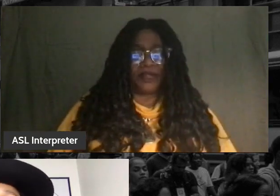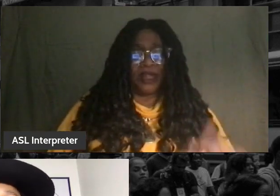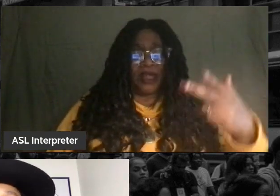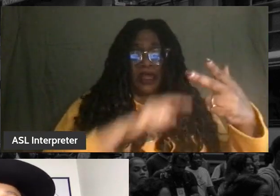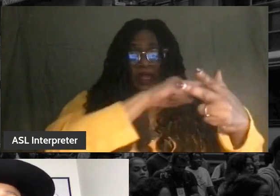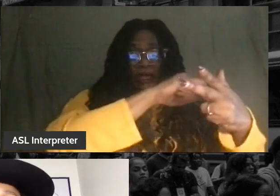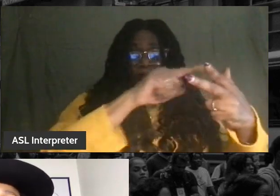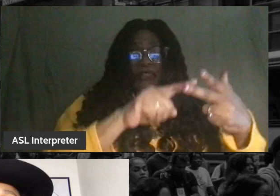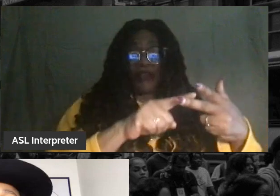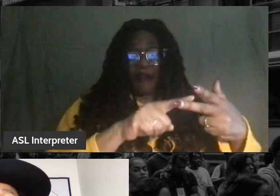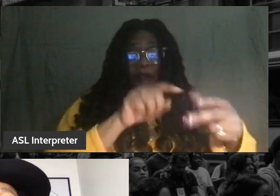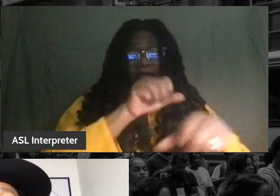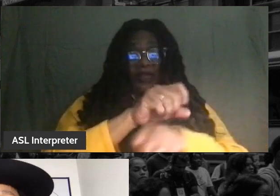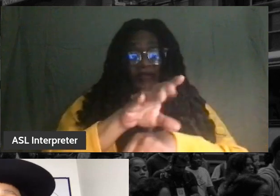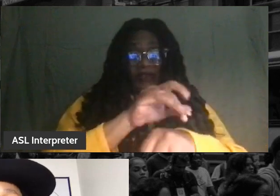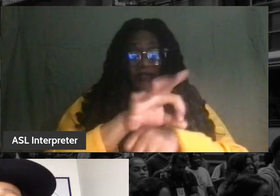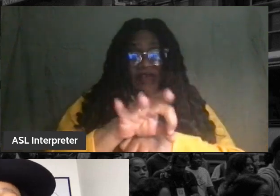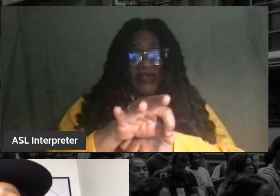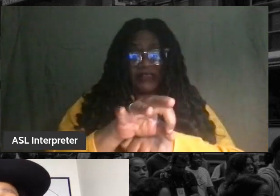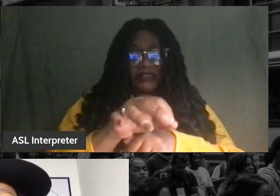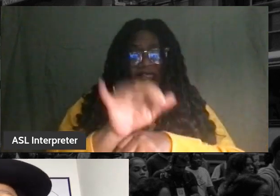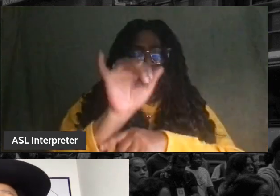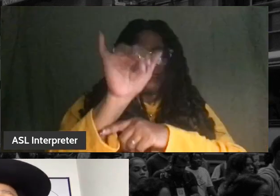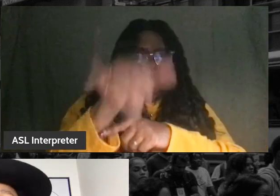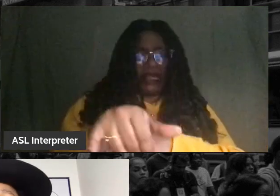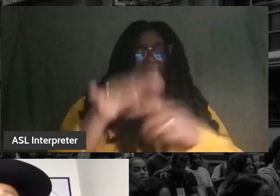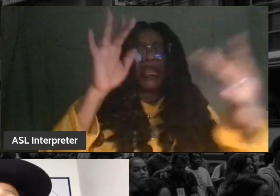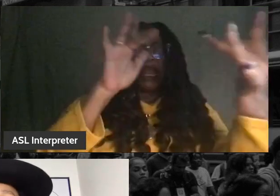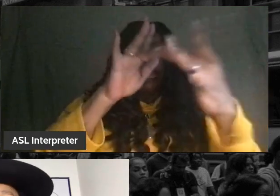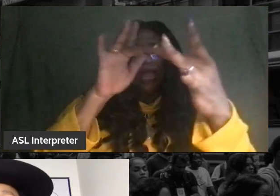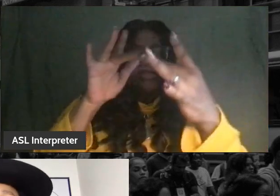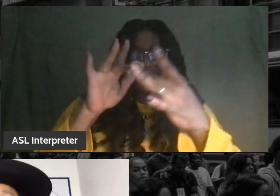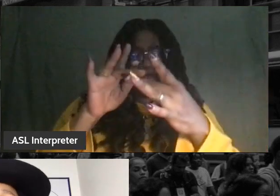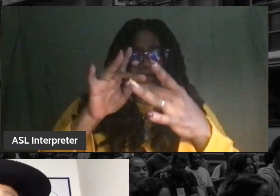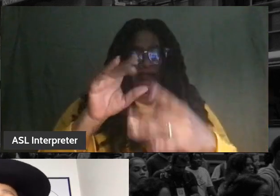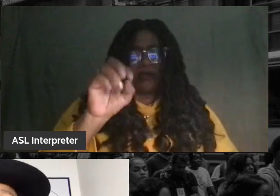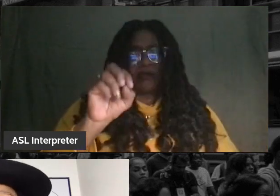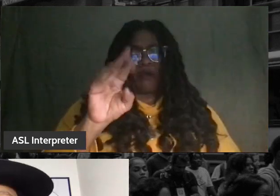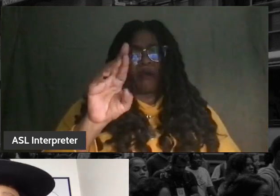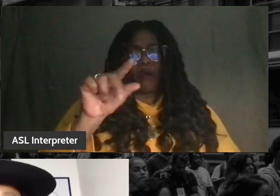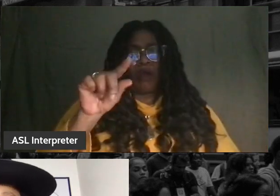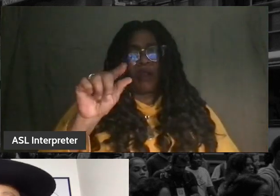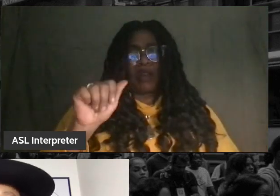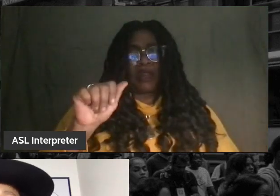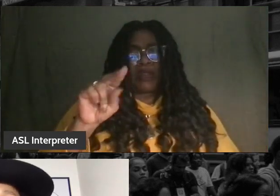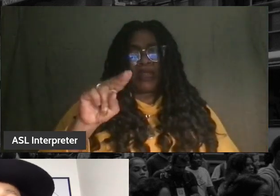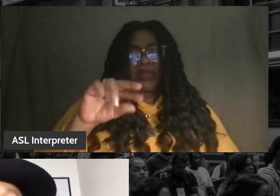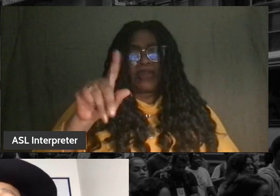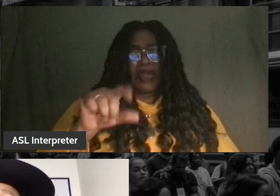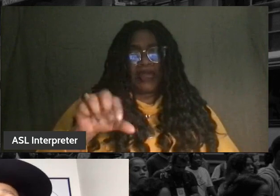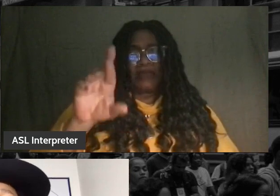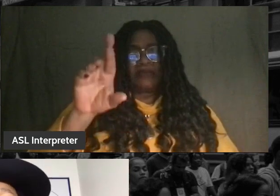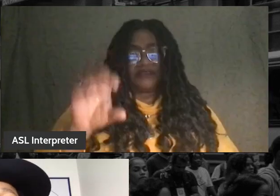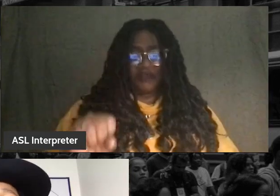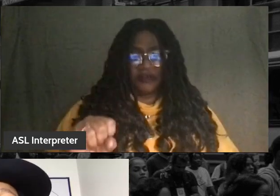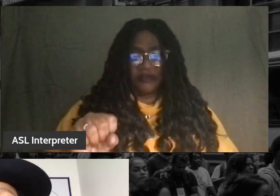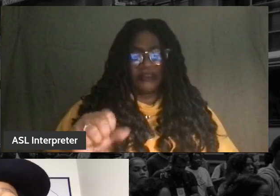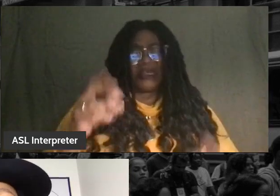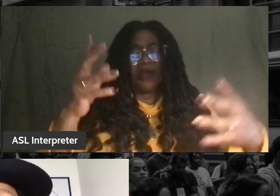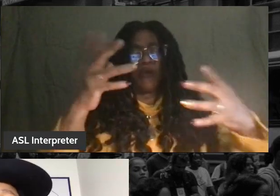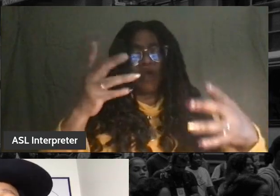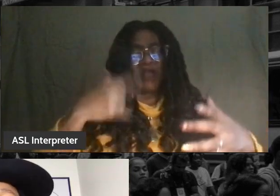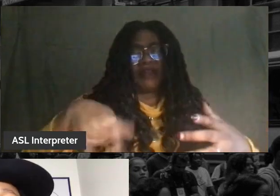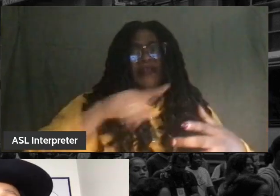bit of advice would be to keep in touch with the organizers of the film festivals that screen your work, I like to think of the March